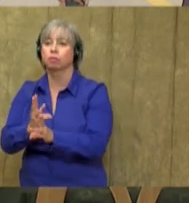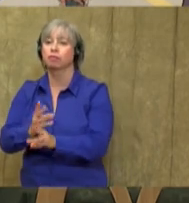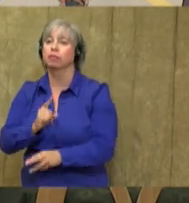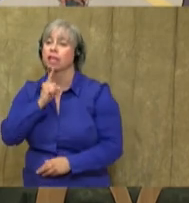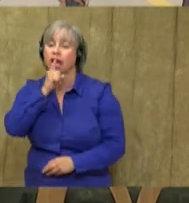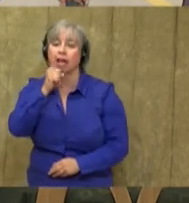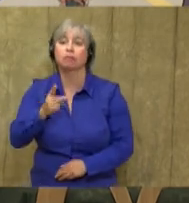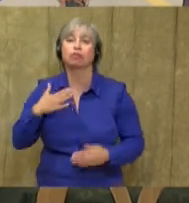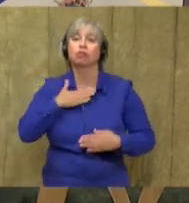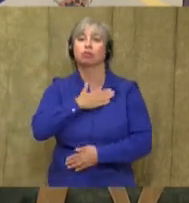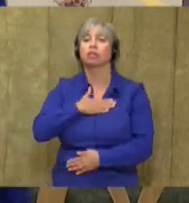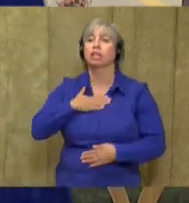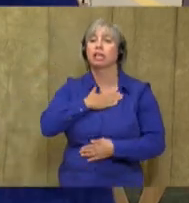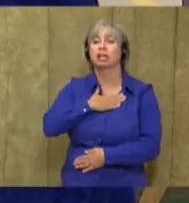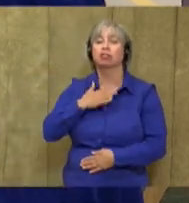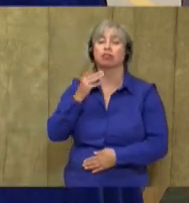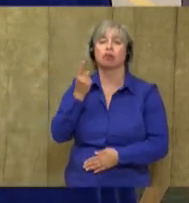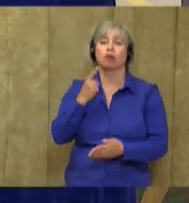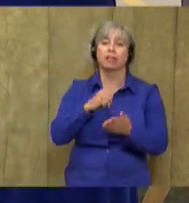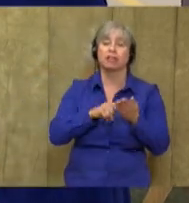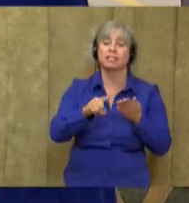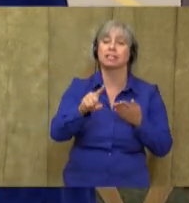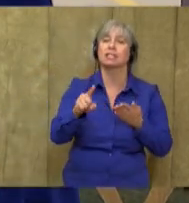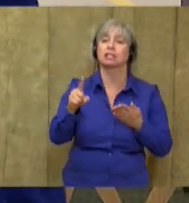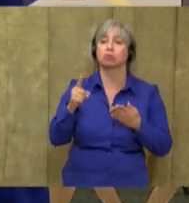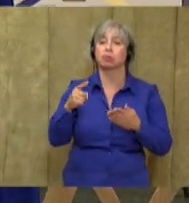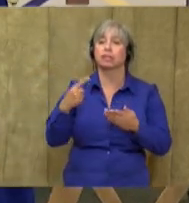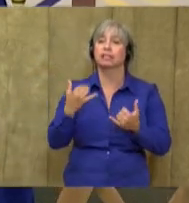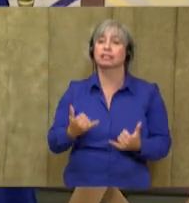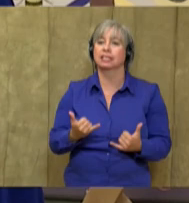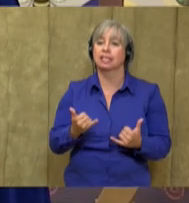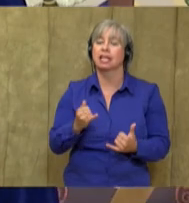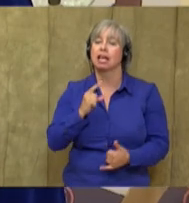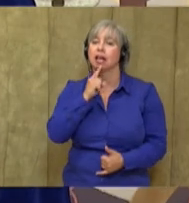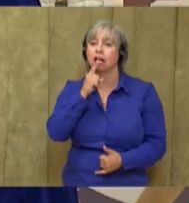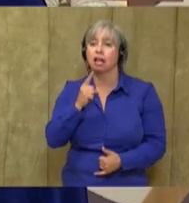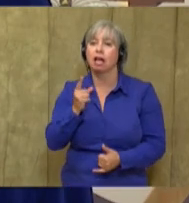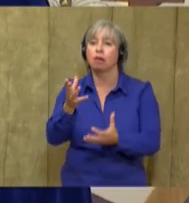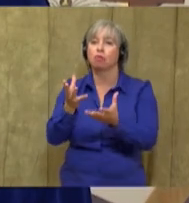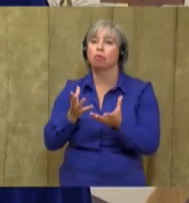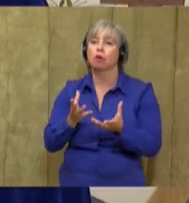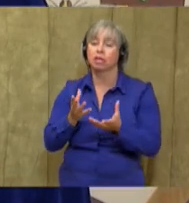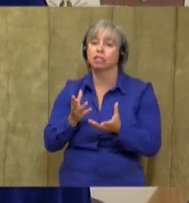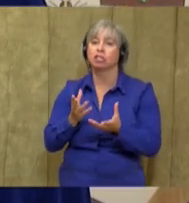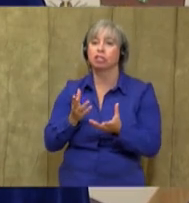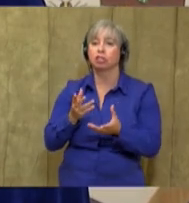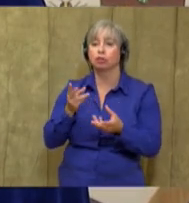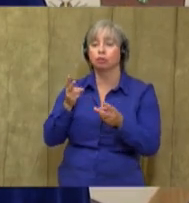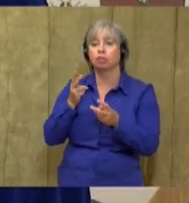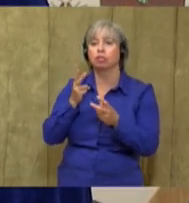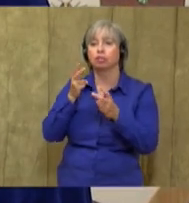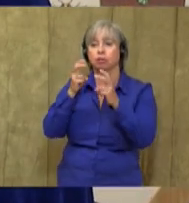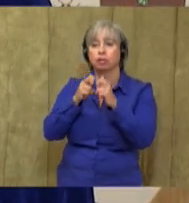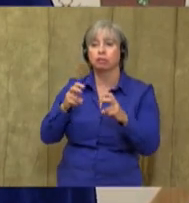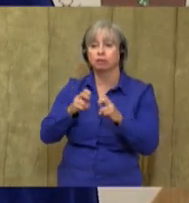truly enjoyed the last 6 weeks, and I truly hope that you go back and find out more about the topics that we've talked